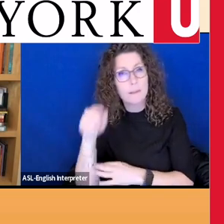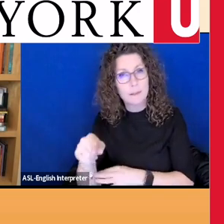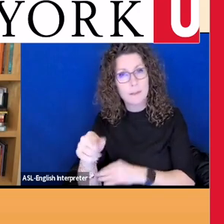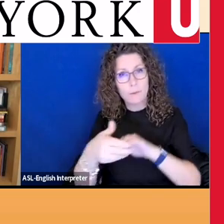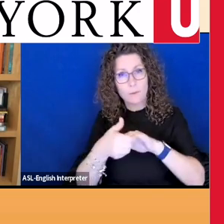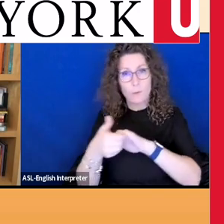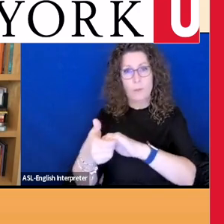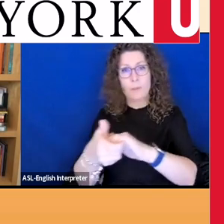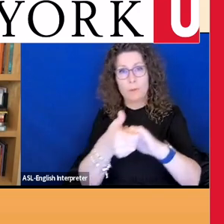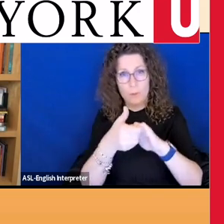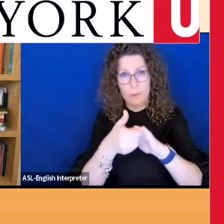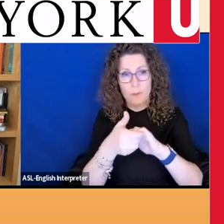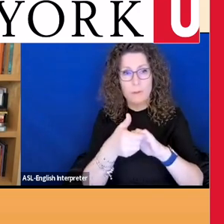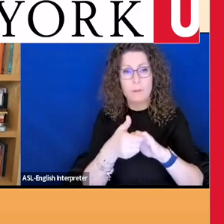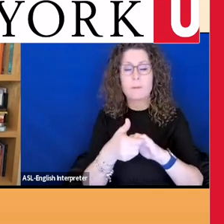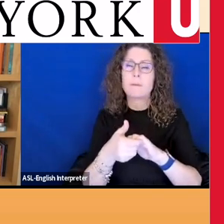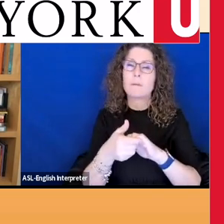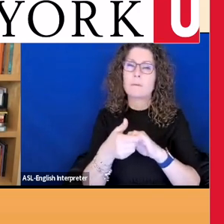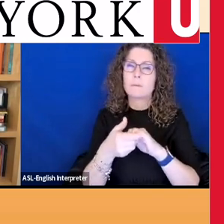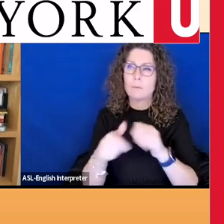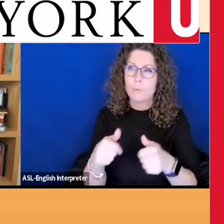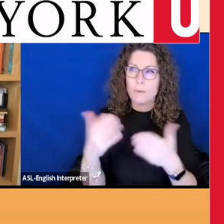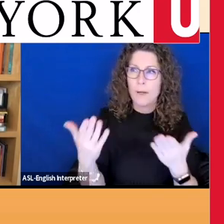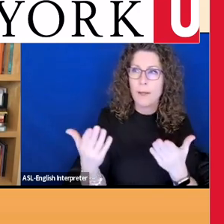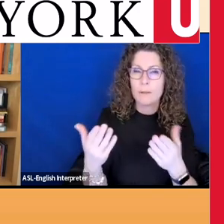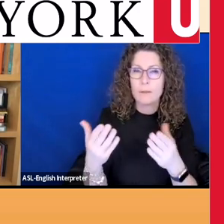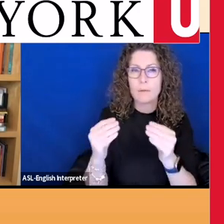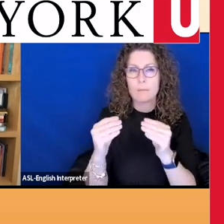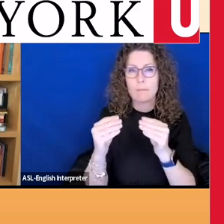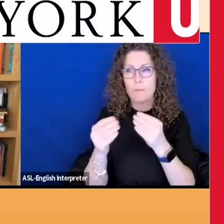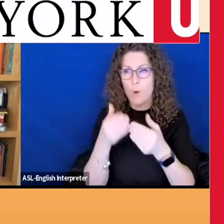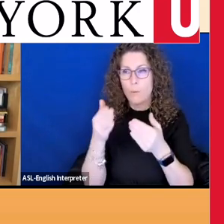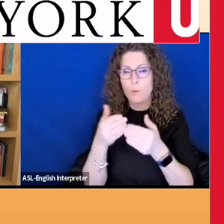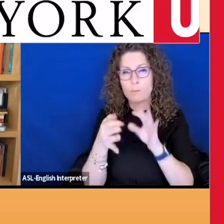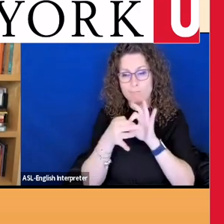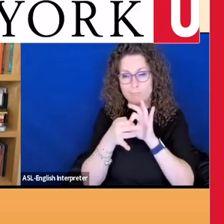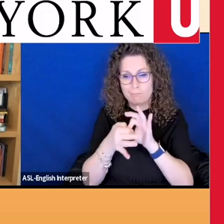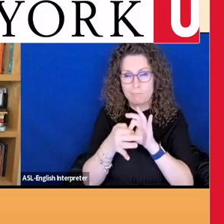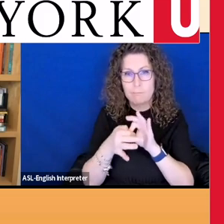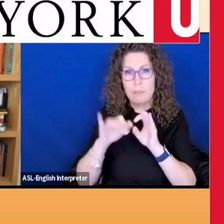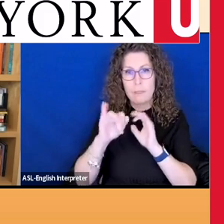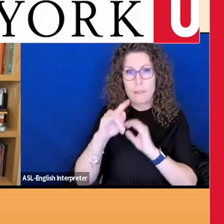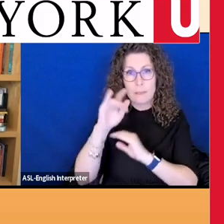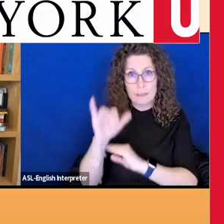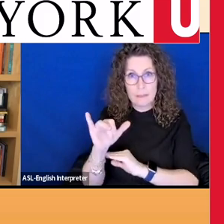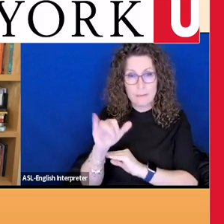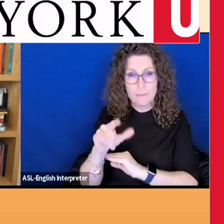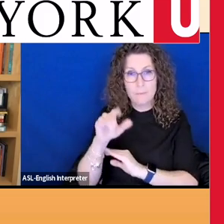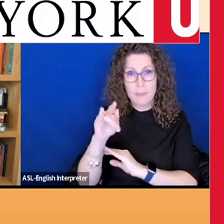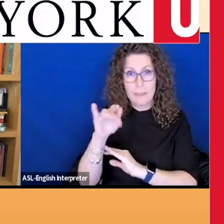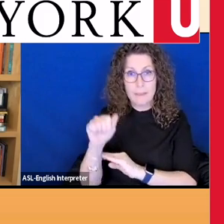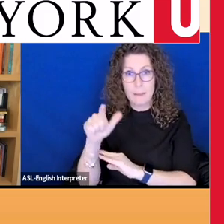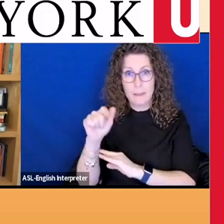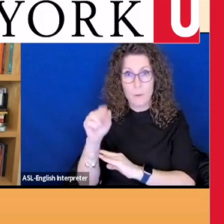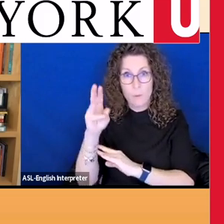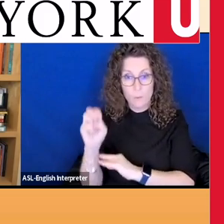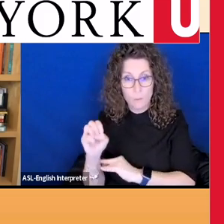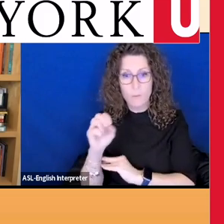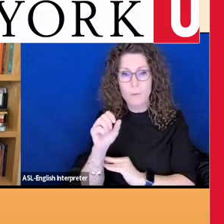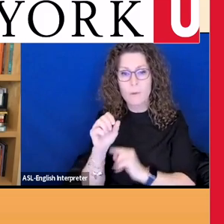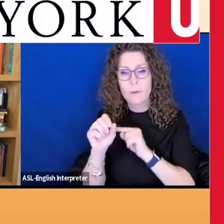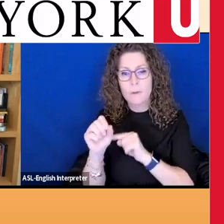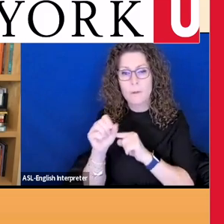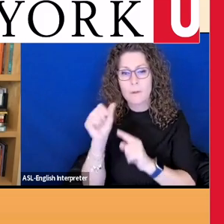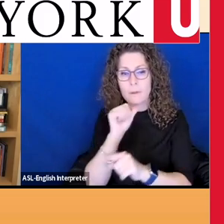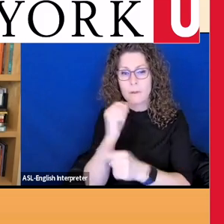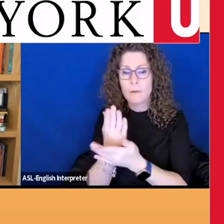a kind of intimacy, to borrow on the work of Lisa Lowe. Not just in terms of how individuals ought